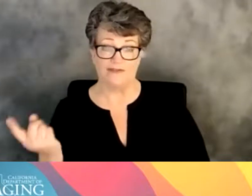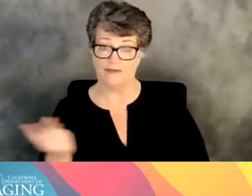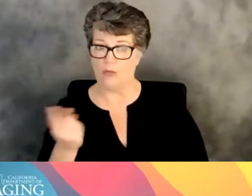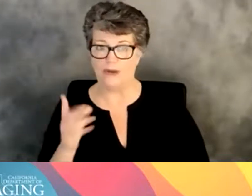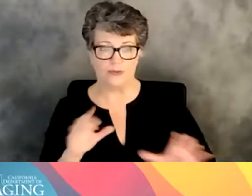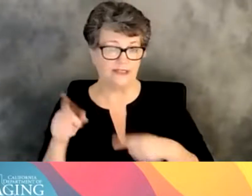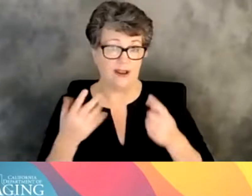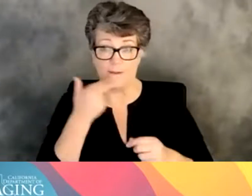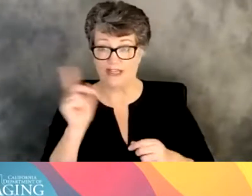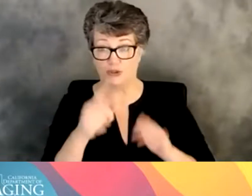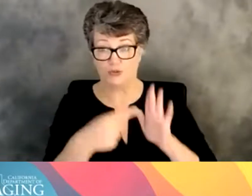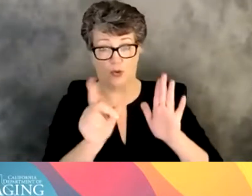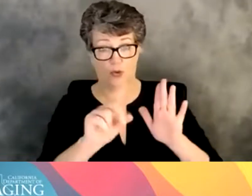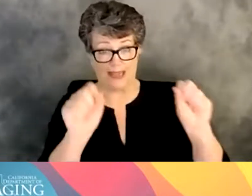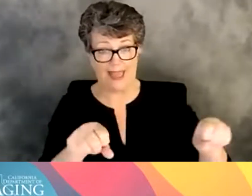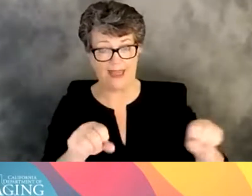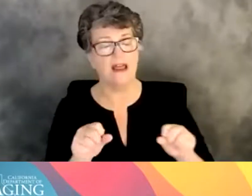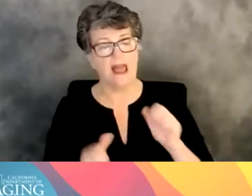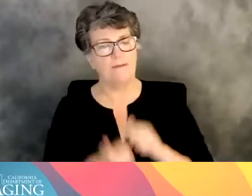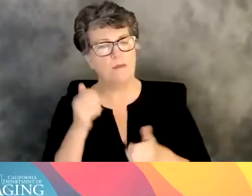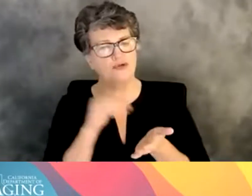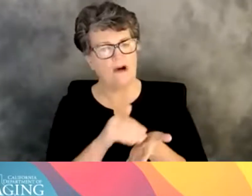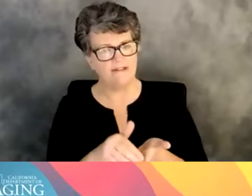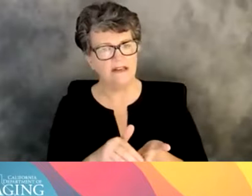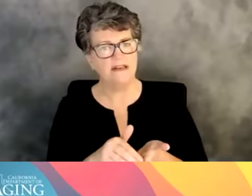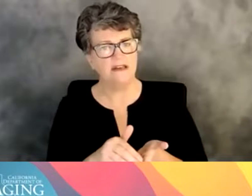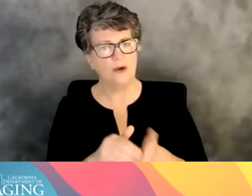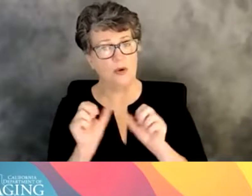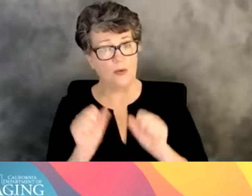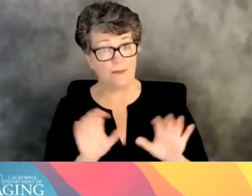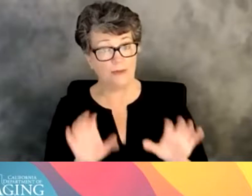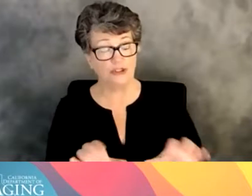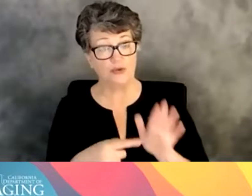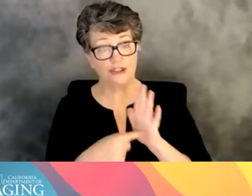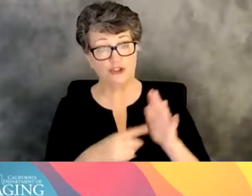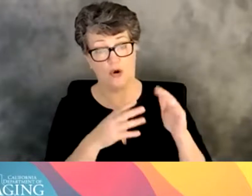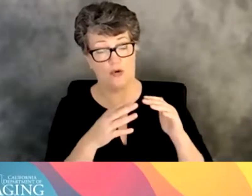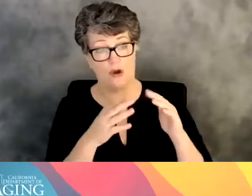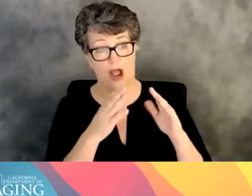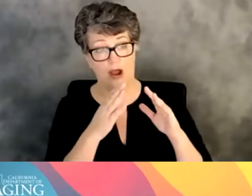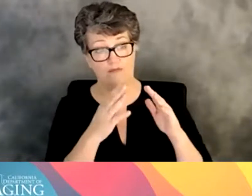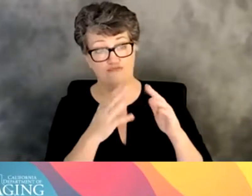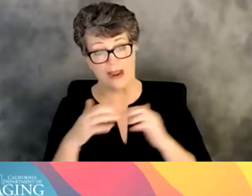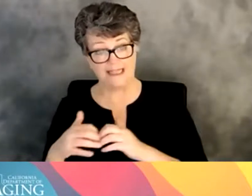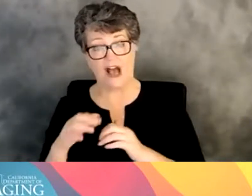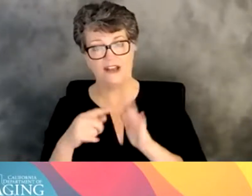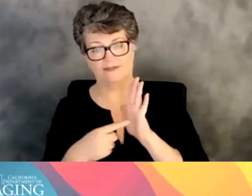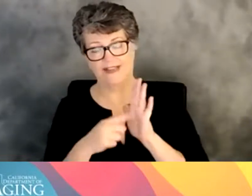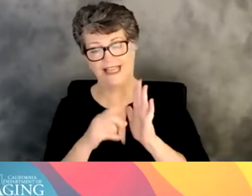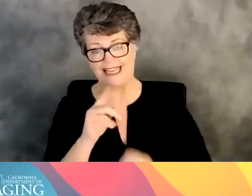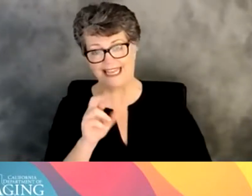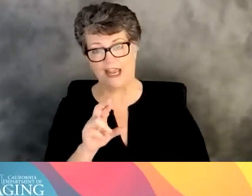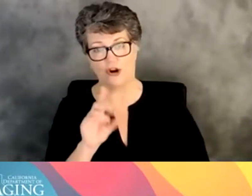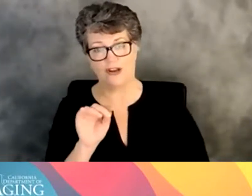to show it where we can, and most often what we are able to do is show breakdowns of indicator data by